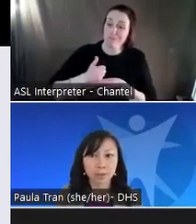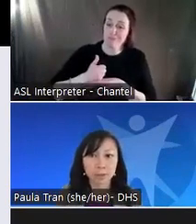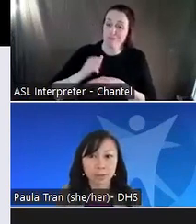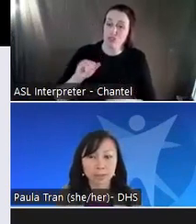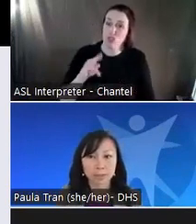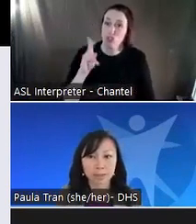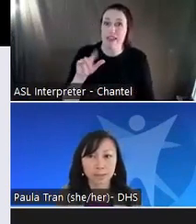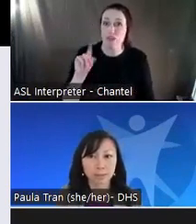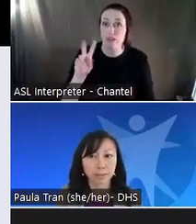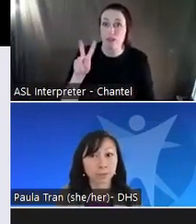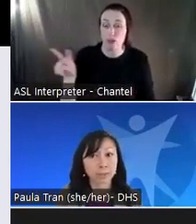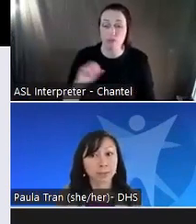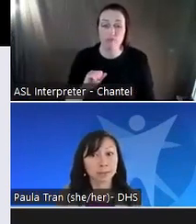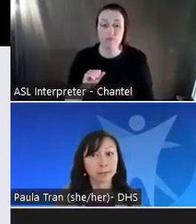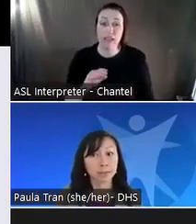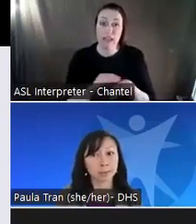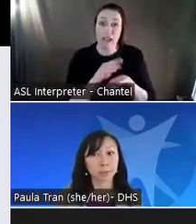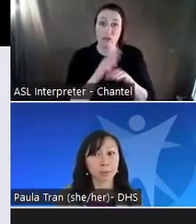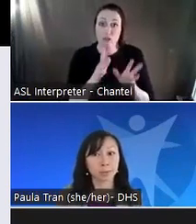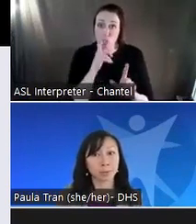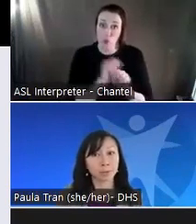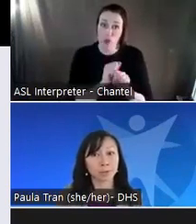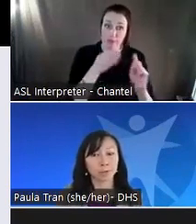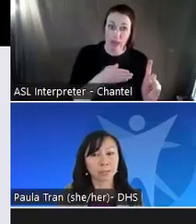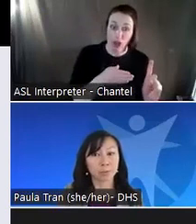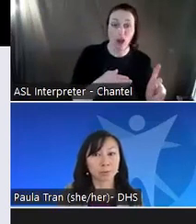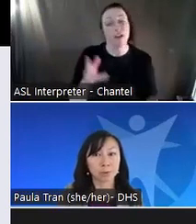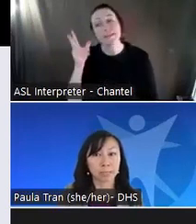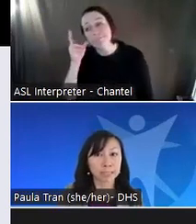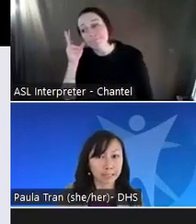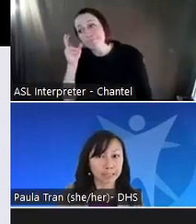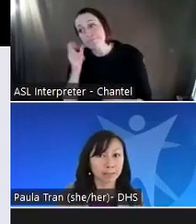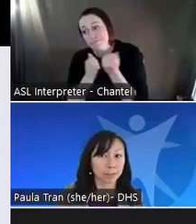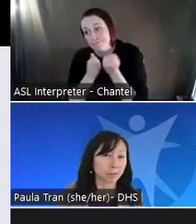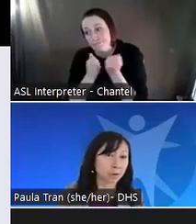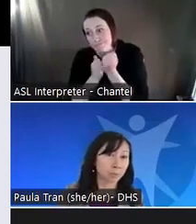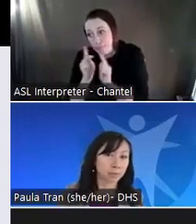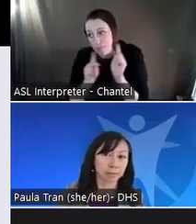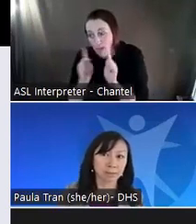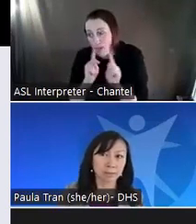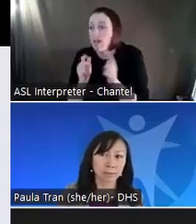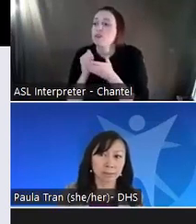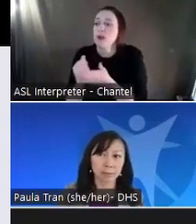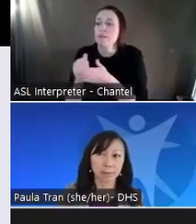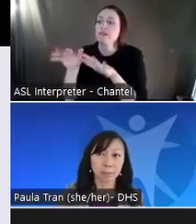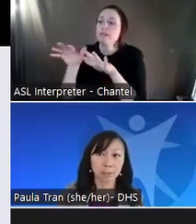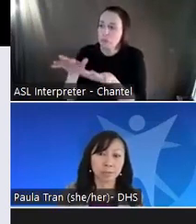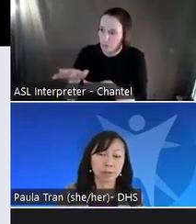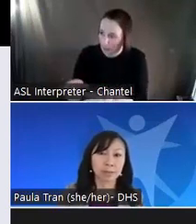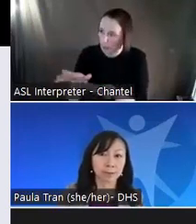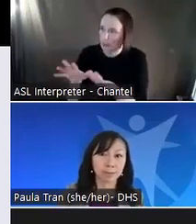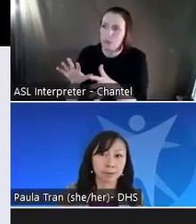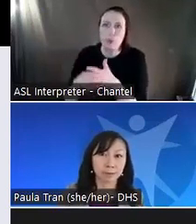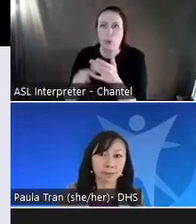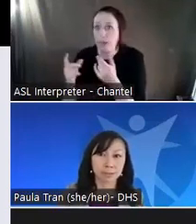The counselors at the Wisconsin Lifeline are trained to listen and support people through their distress with a focus on de-escalation and coping skills. The budget